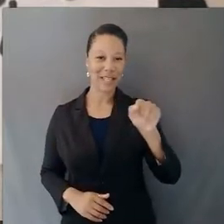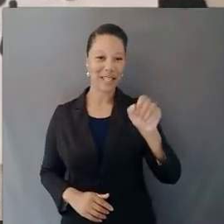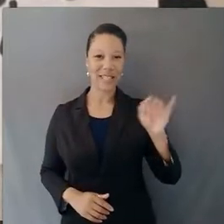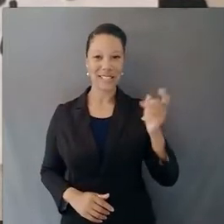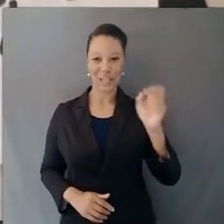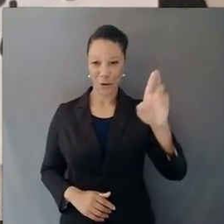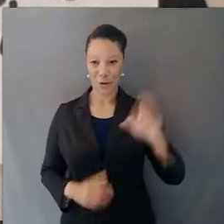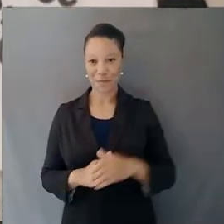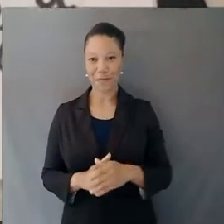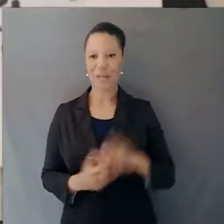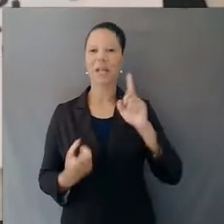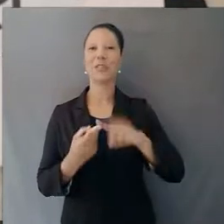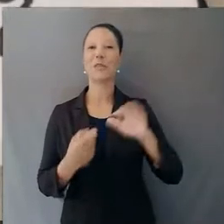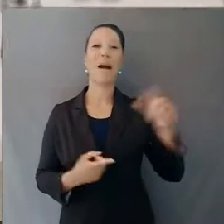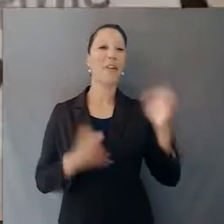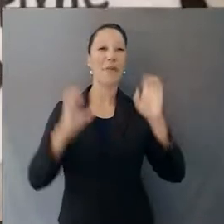Teacher Appreciation Week.